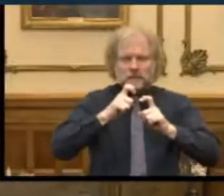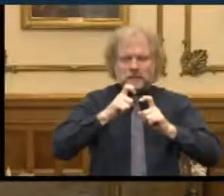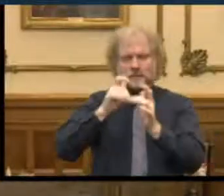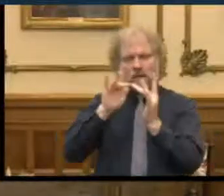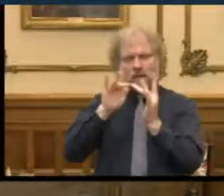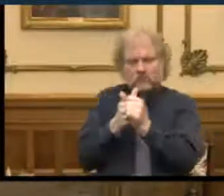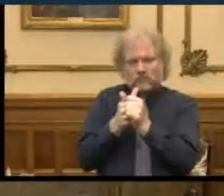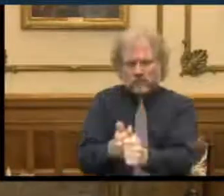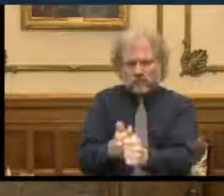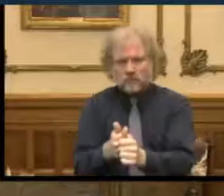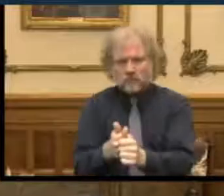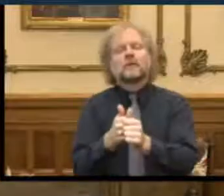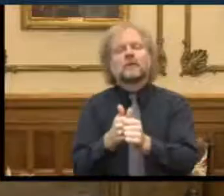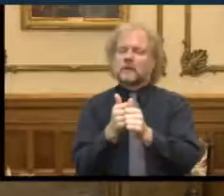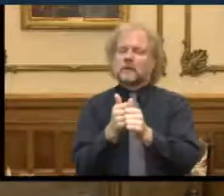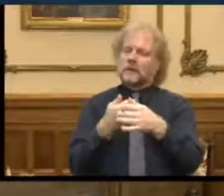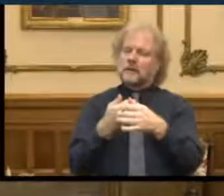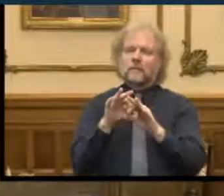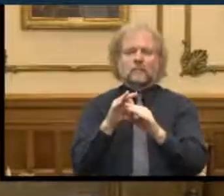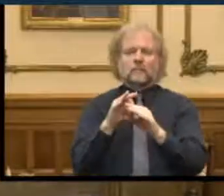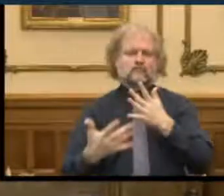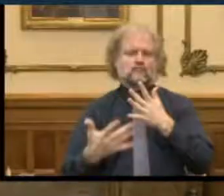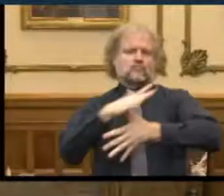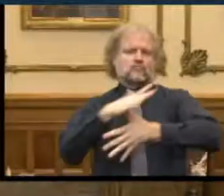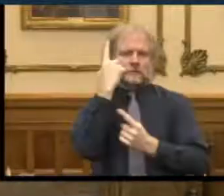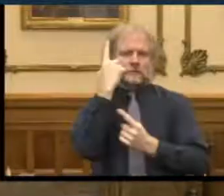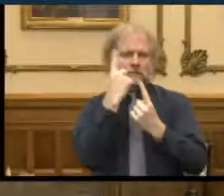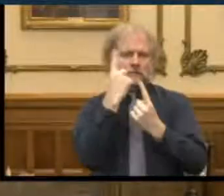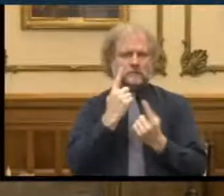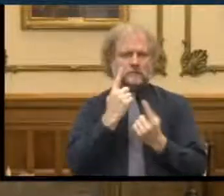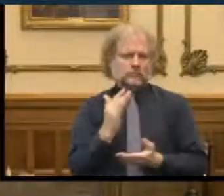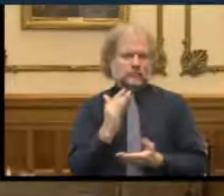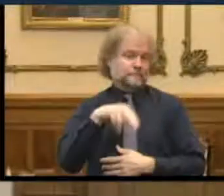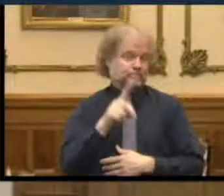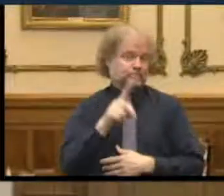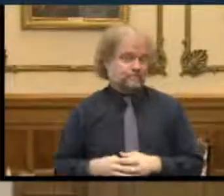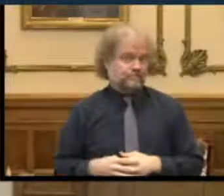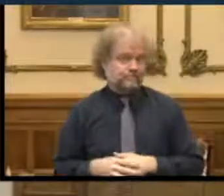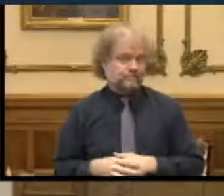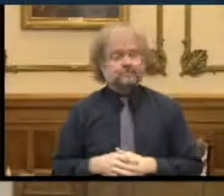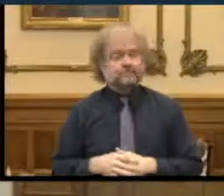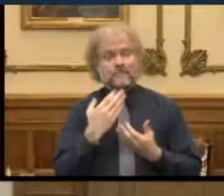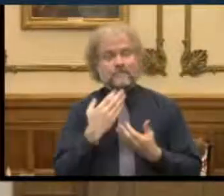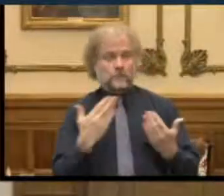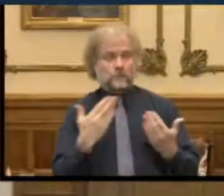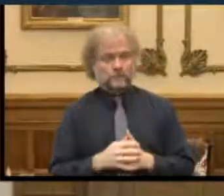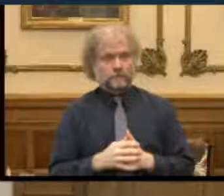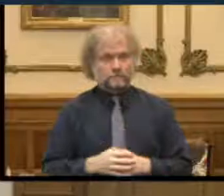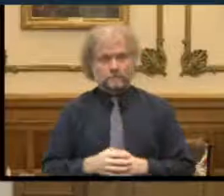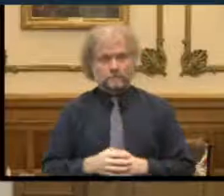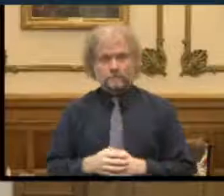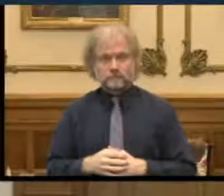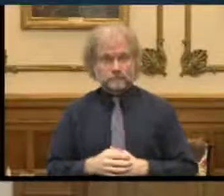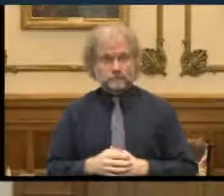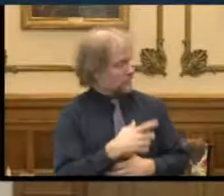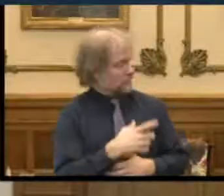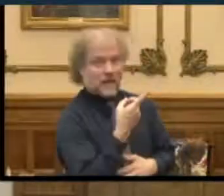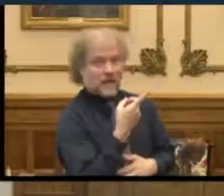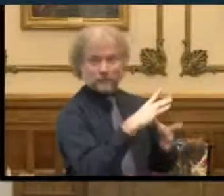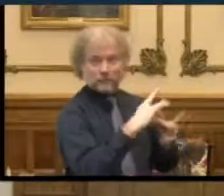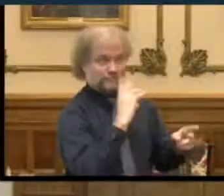are sustainable will continue to be a priority for our state. Thank you. The doctor has